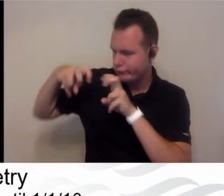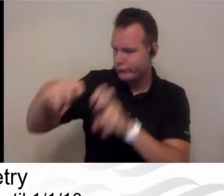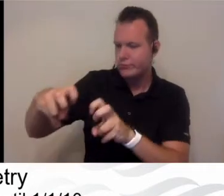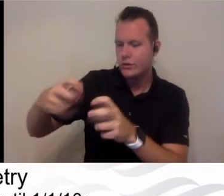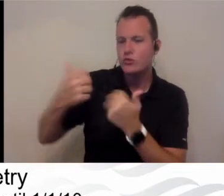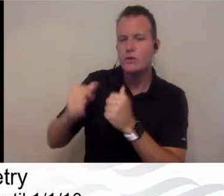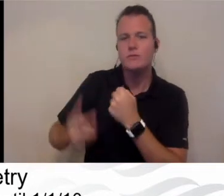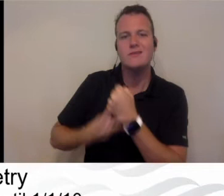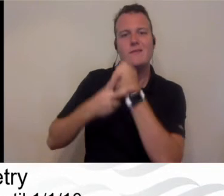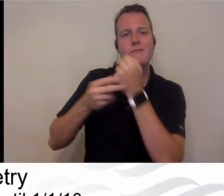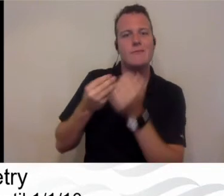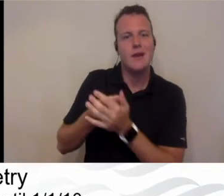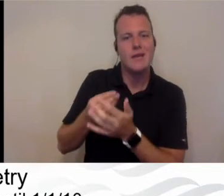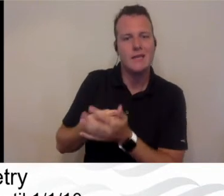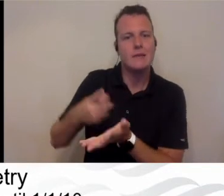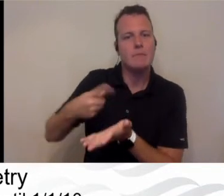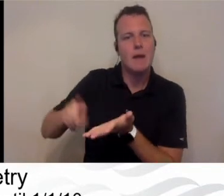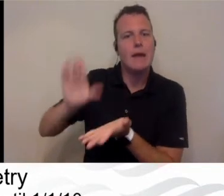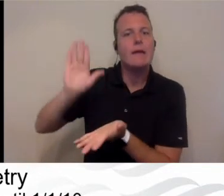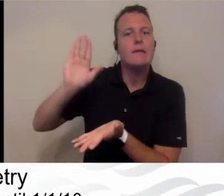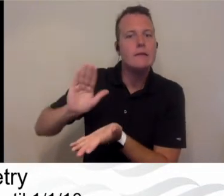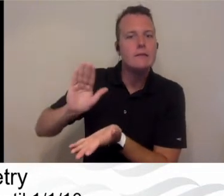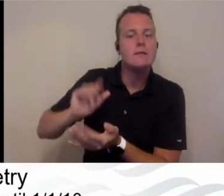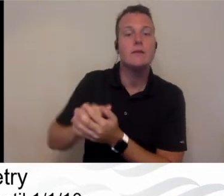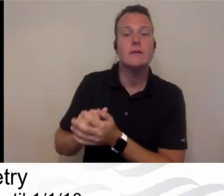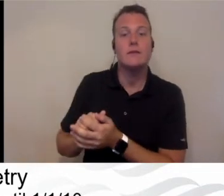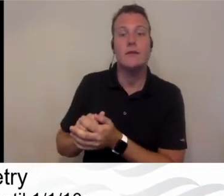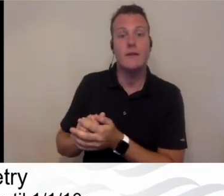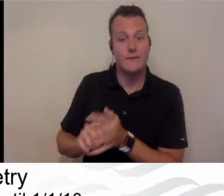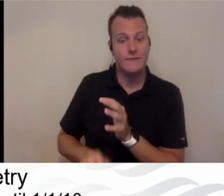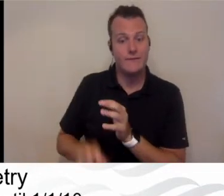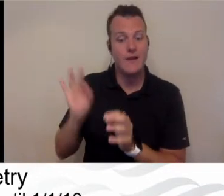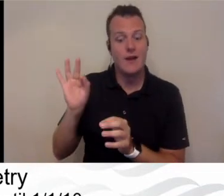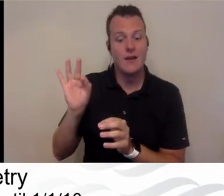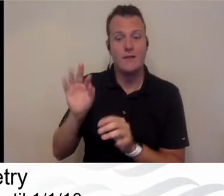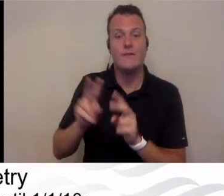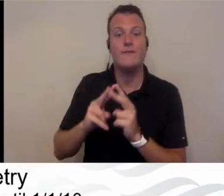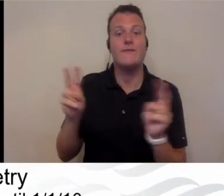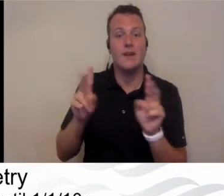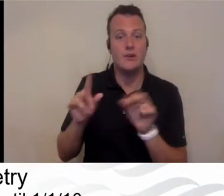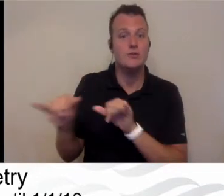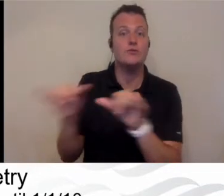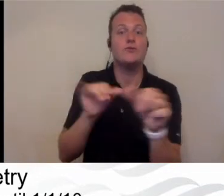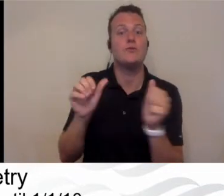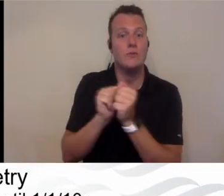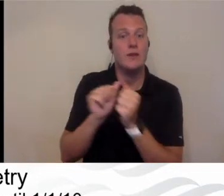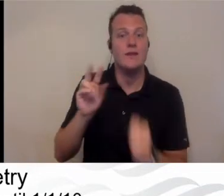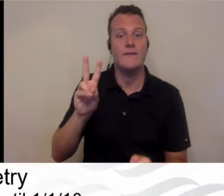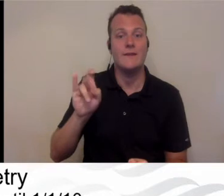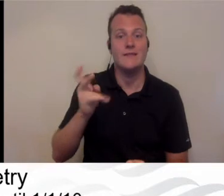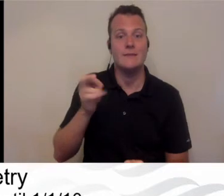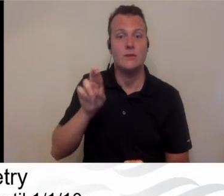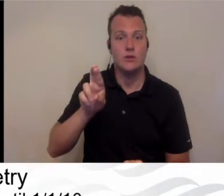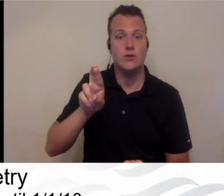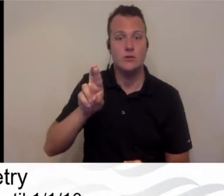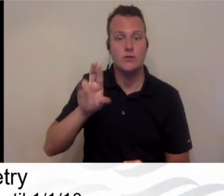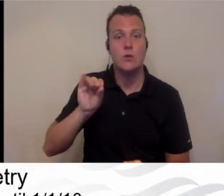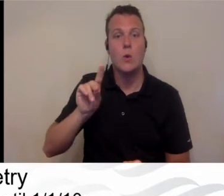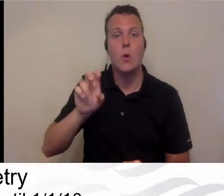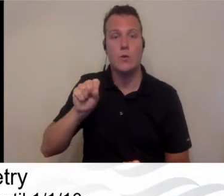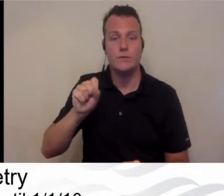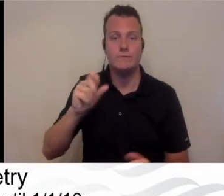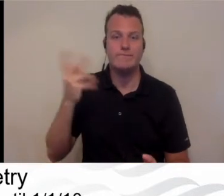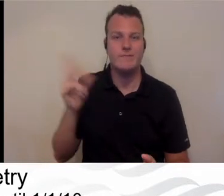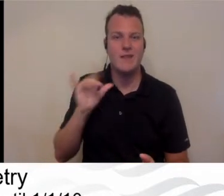reimbursement, we found that to be very true with the vestibular codes. So at that point, you